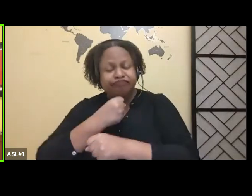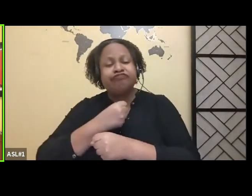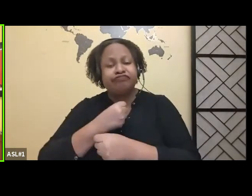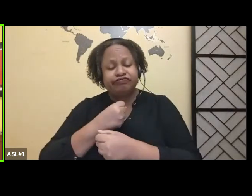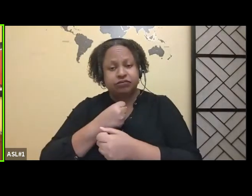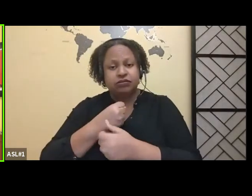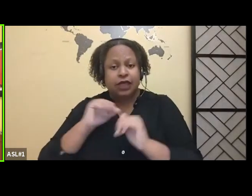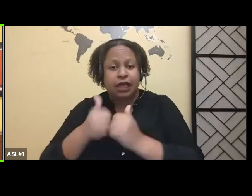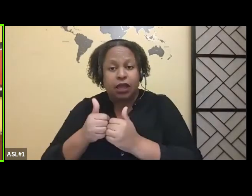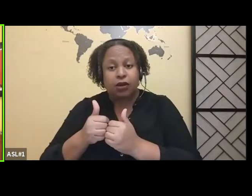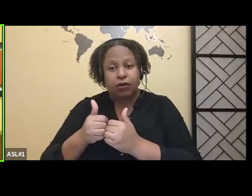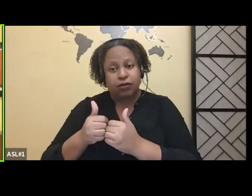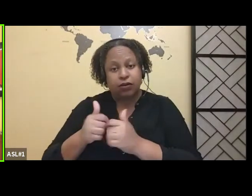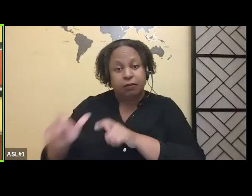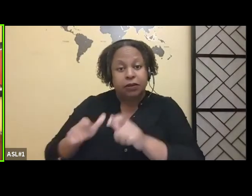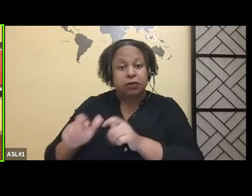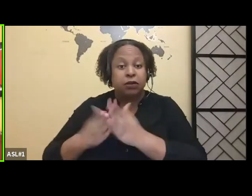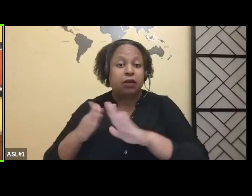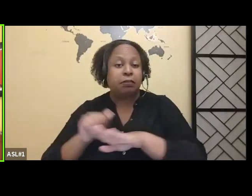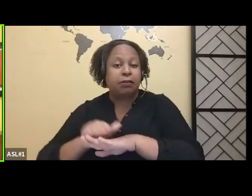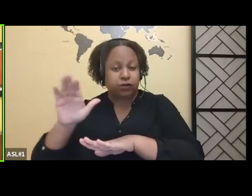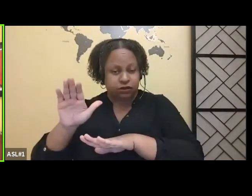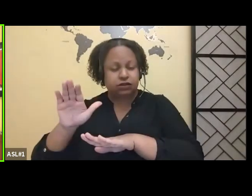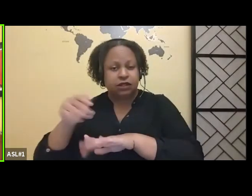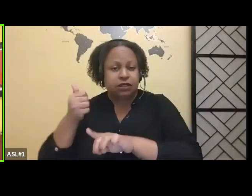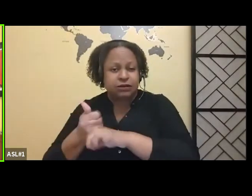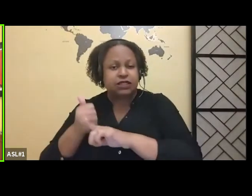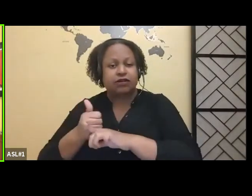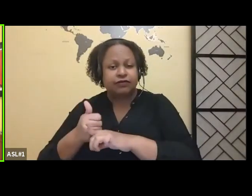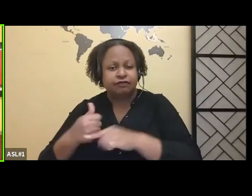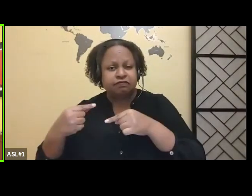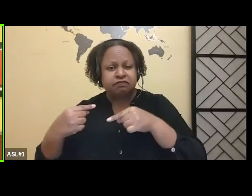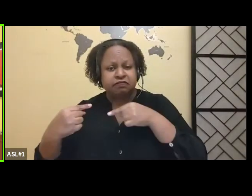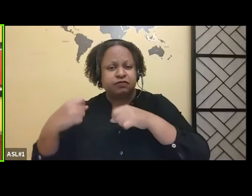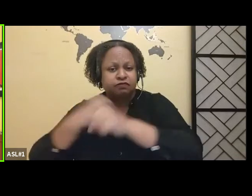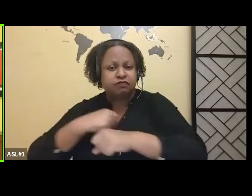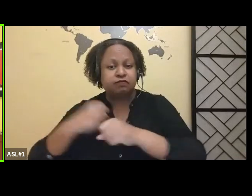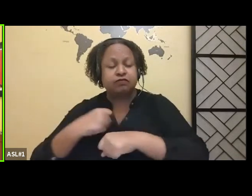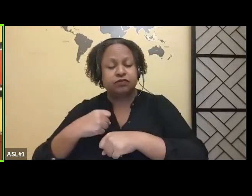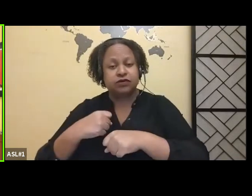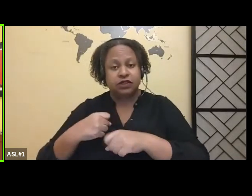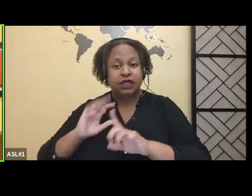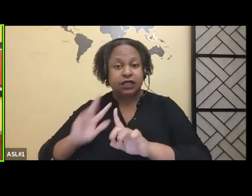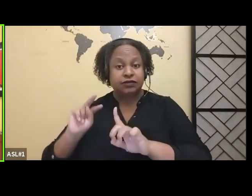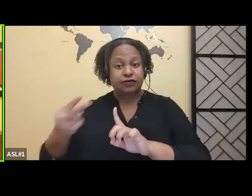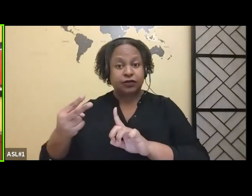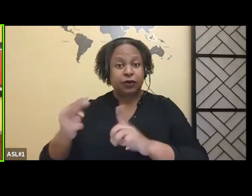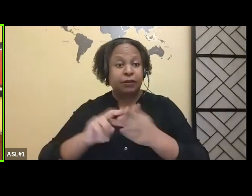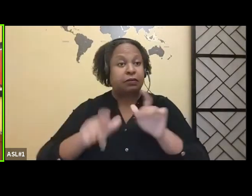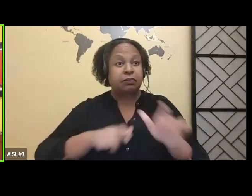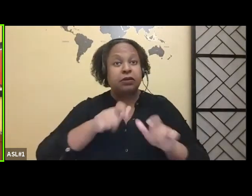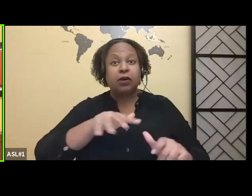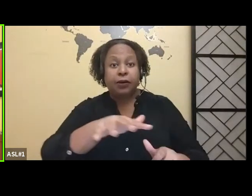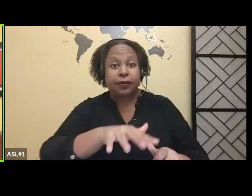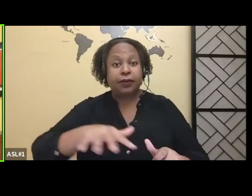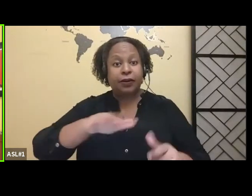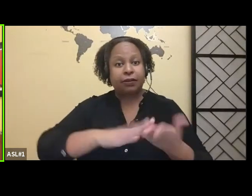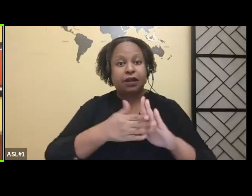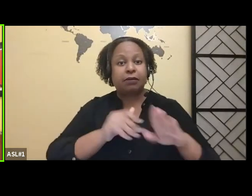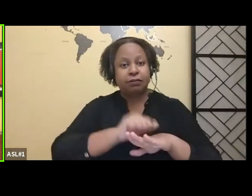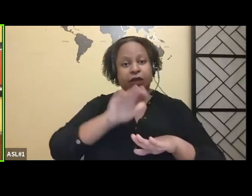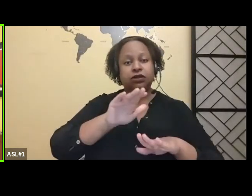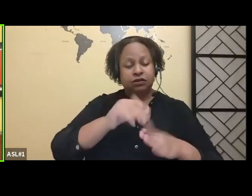people are the mountains wherever they might be. The other person whose thinking